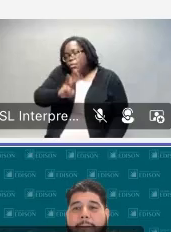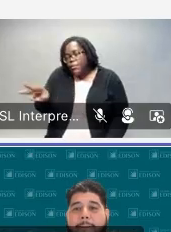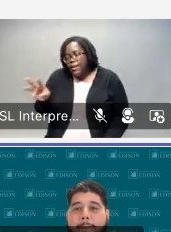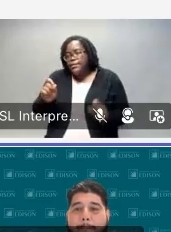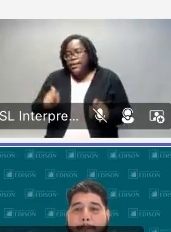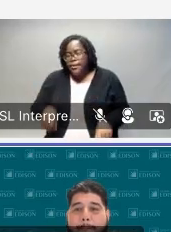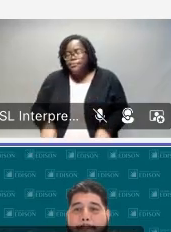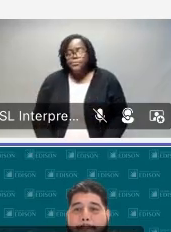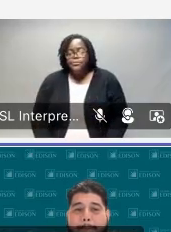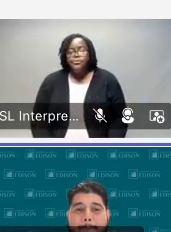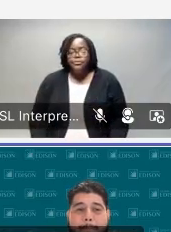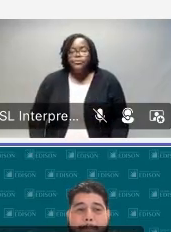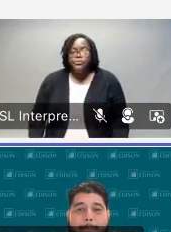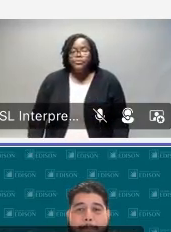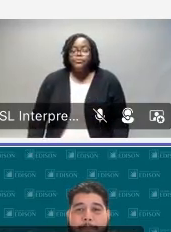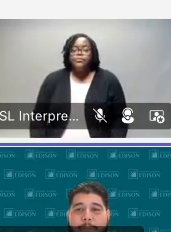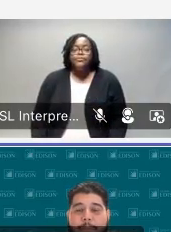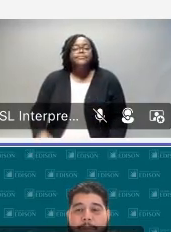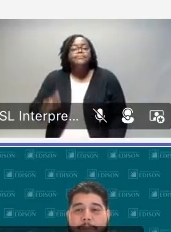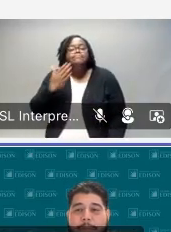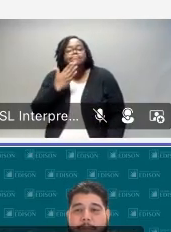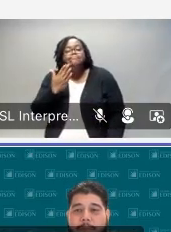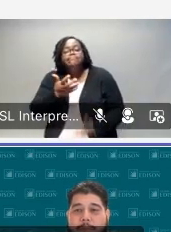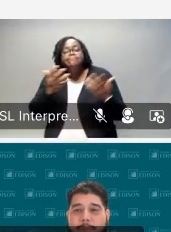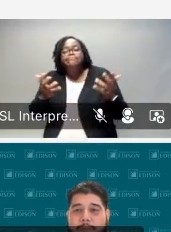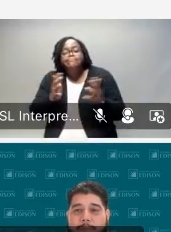there. Okay, thank you so much,